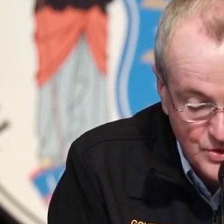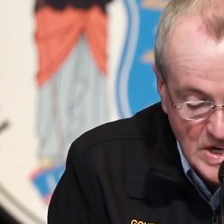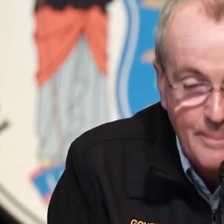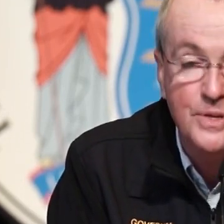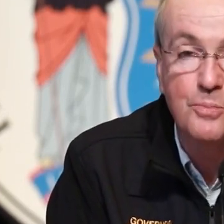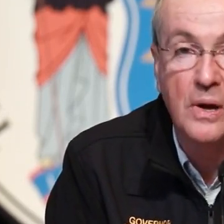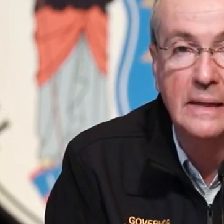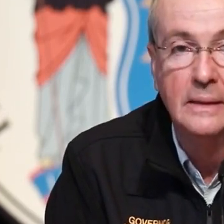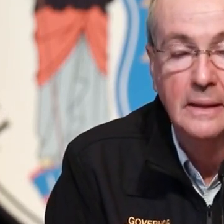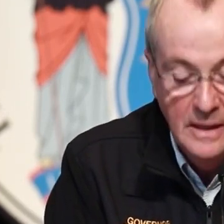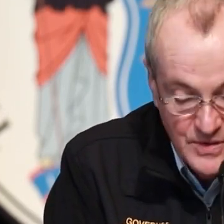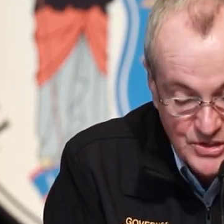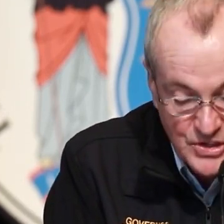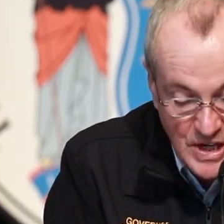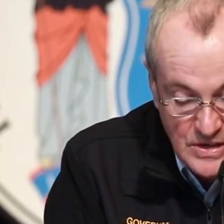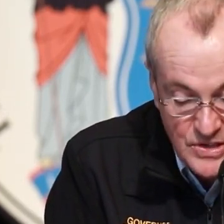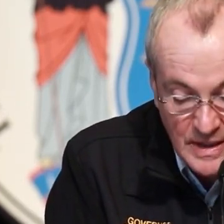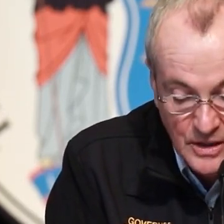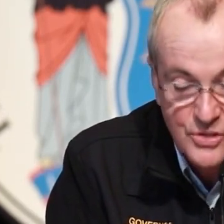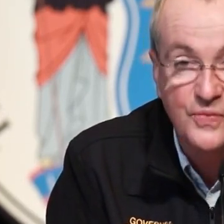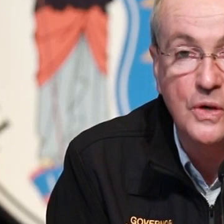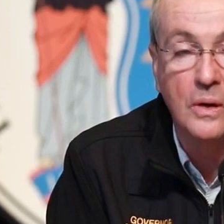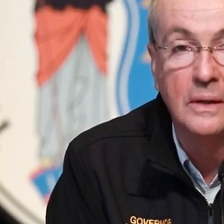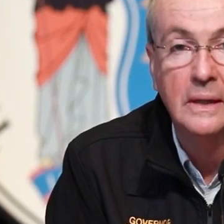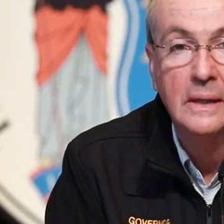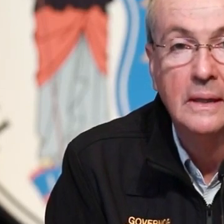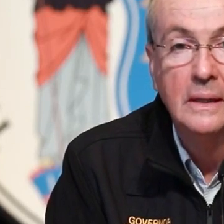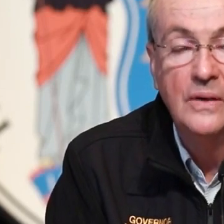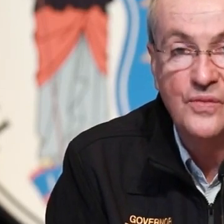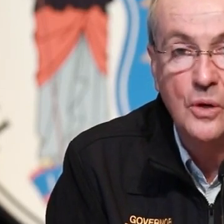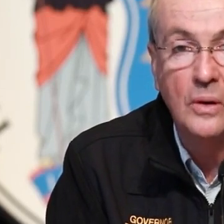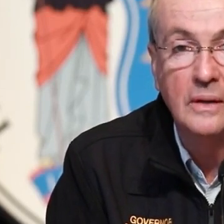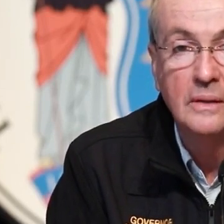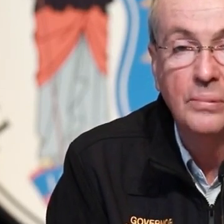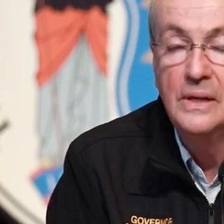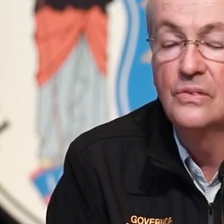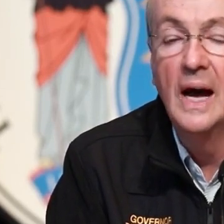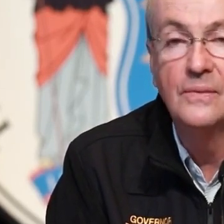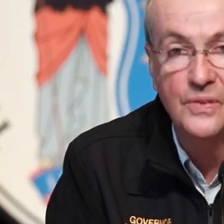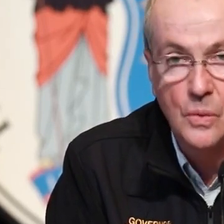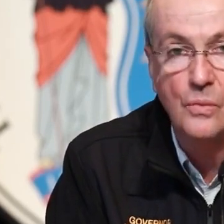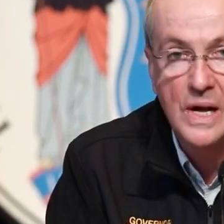power to stop the spread of this disease and lose fewer and fewer,